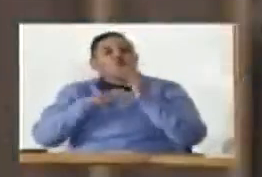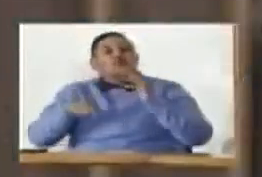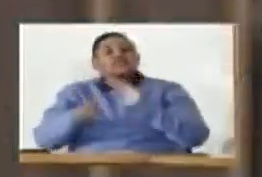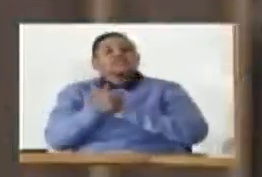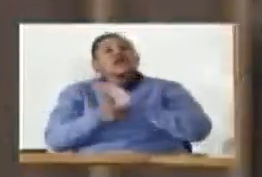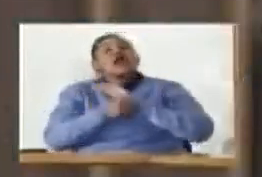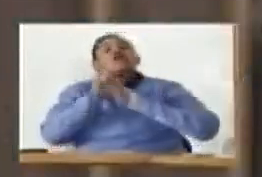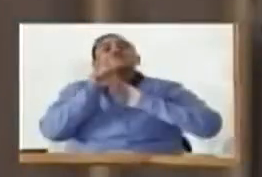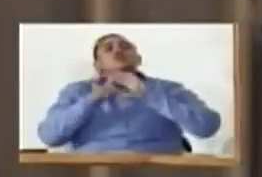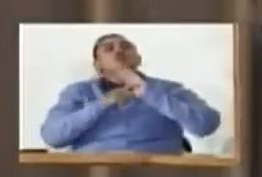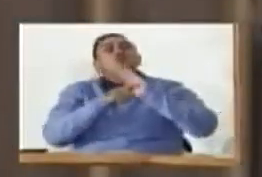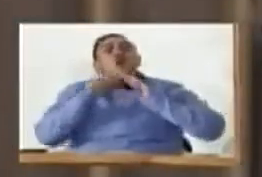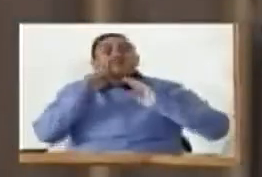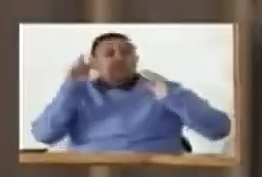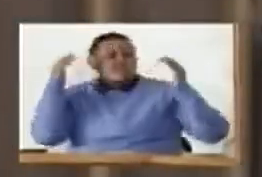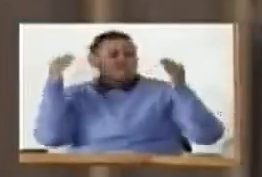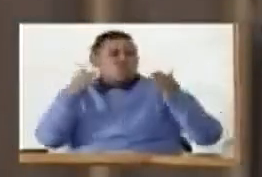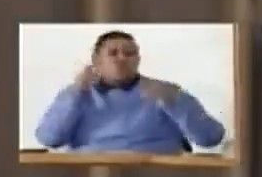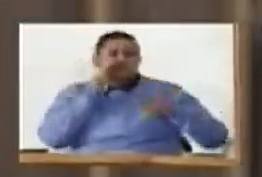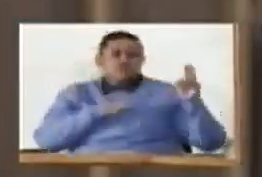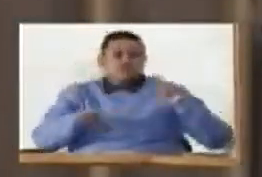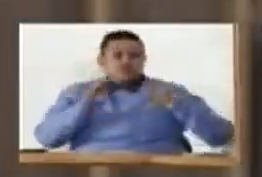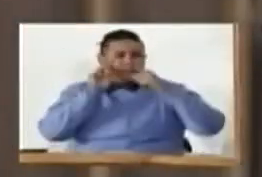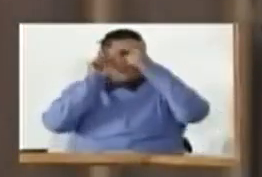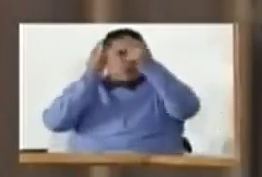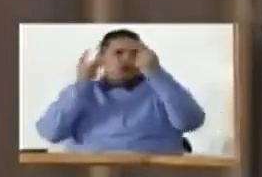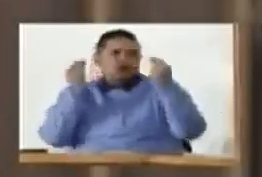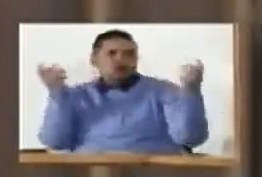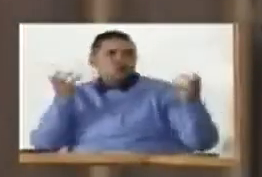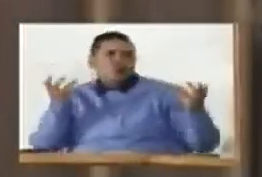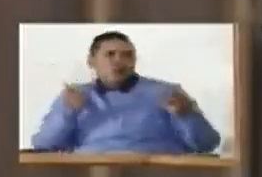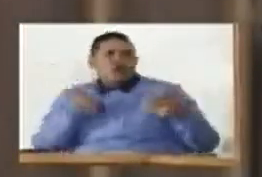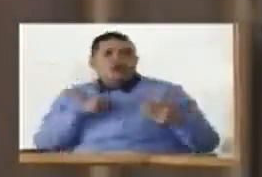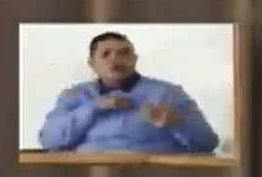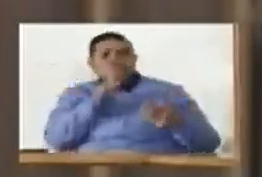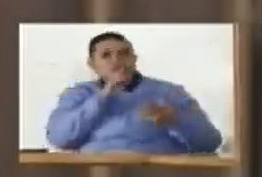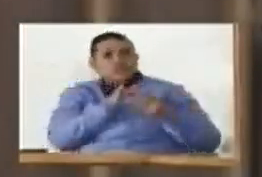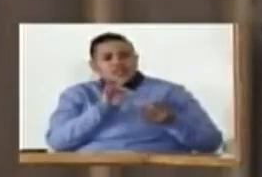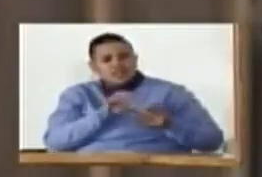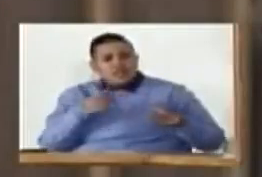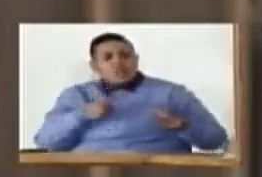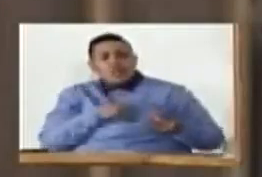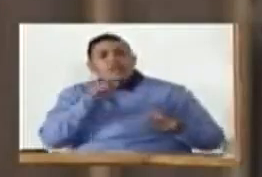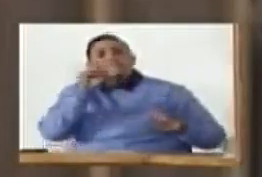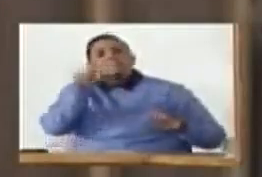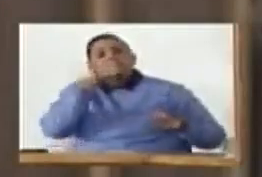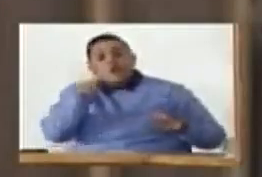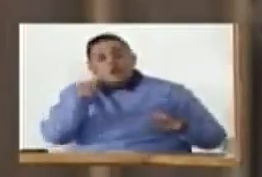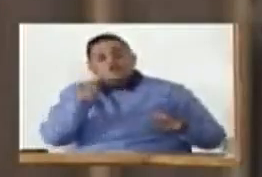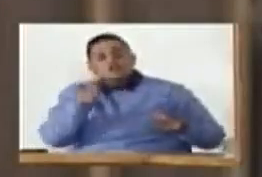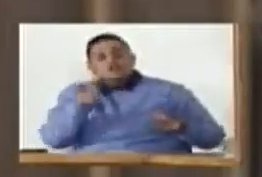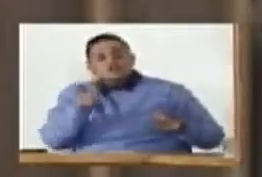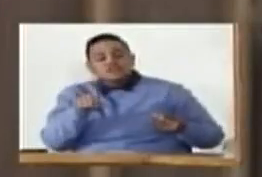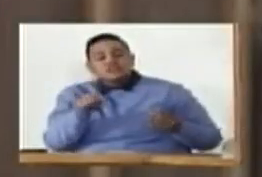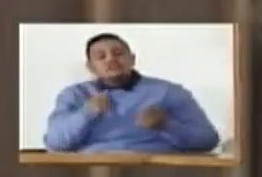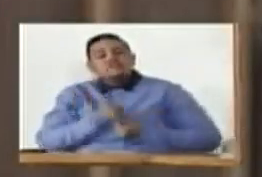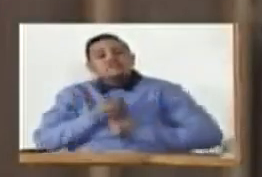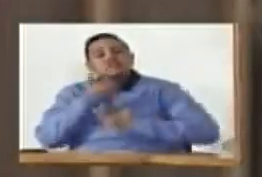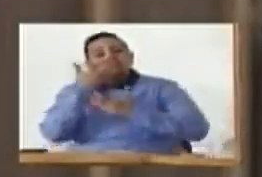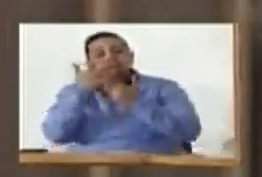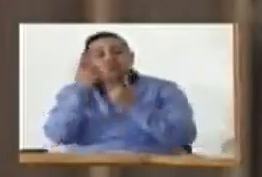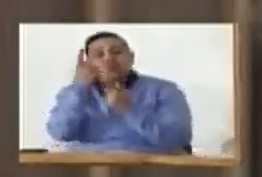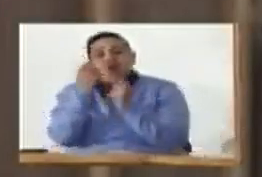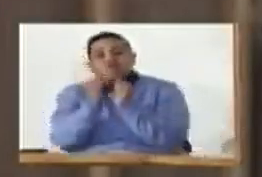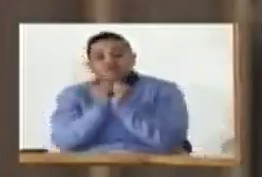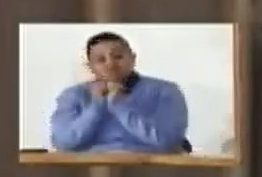act requires focused unity of purpose as we must speak with one voice.